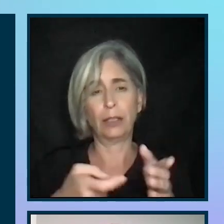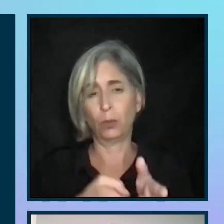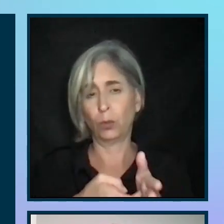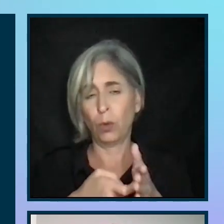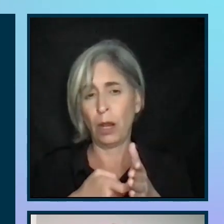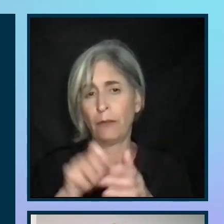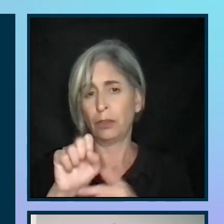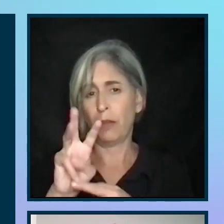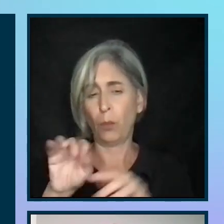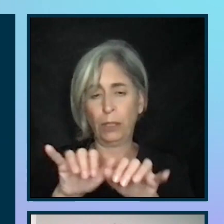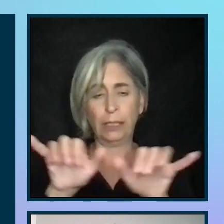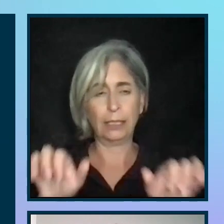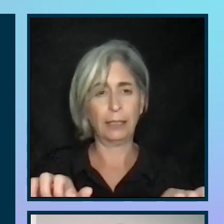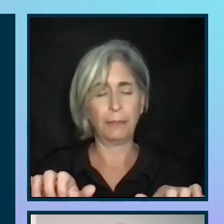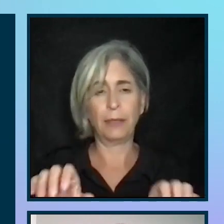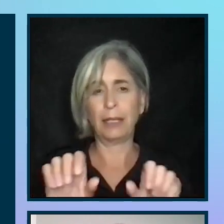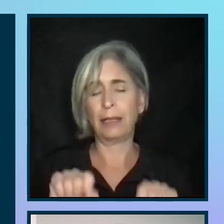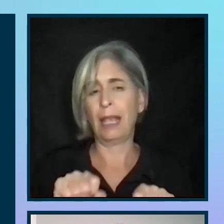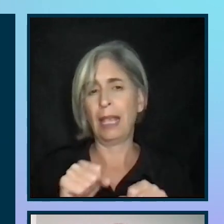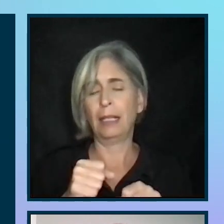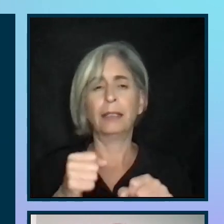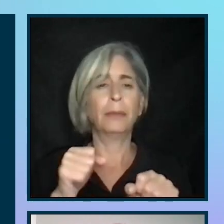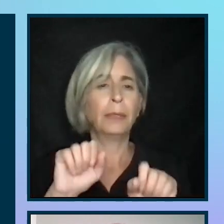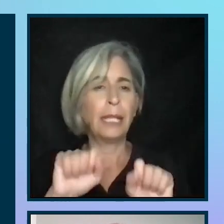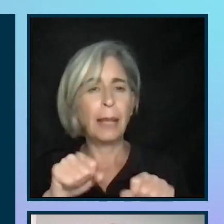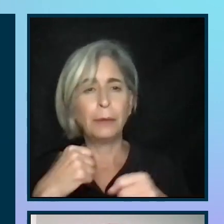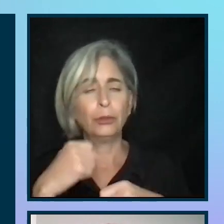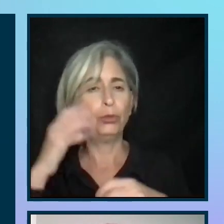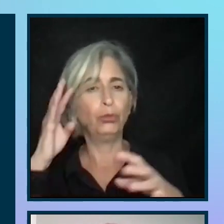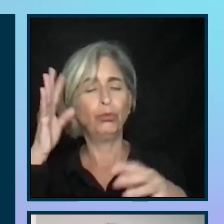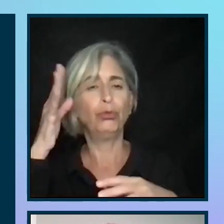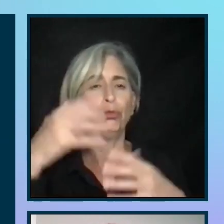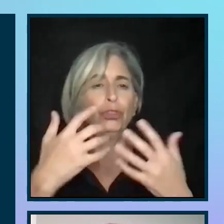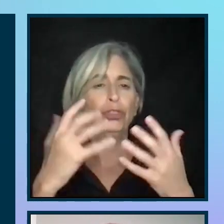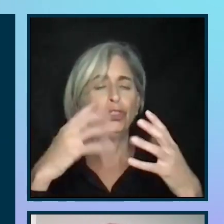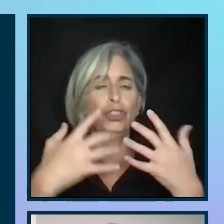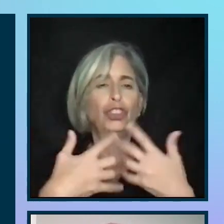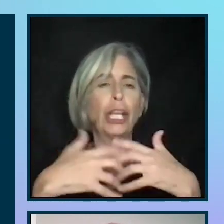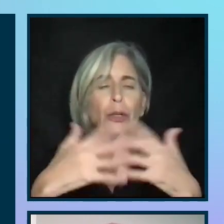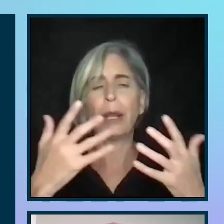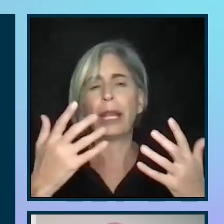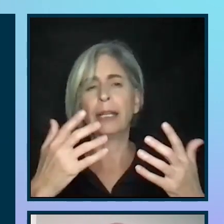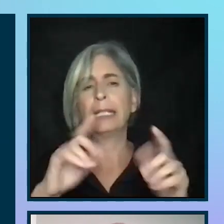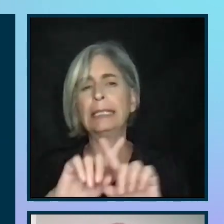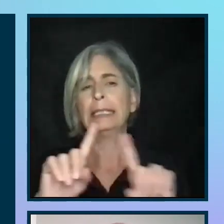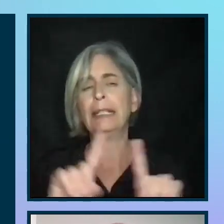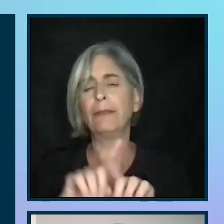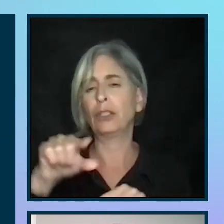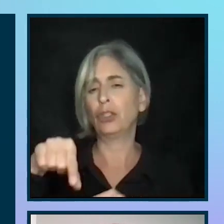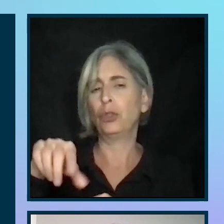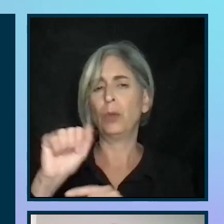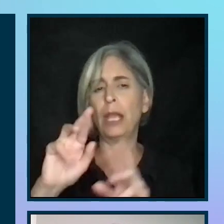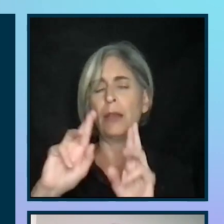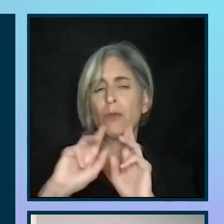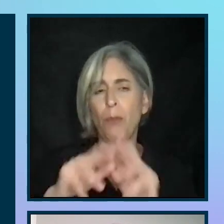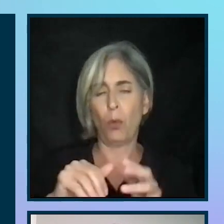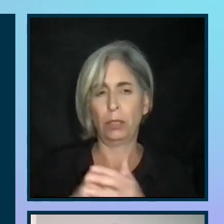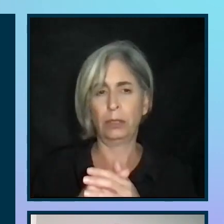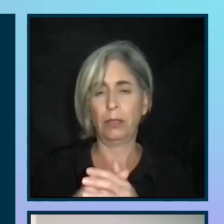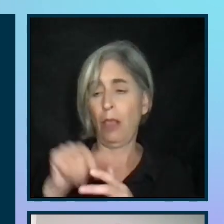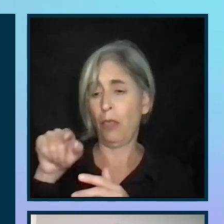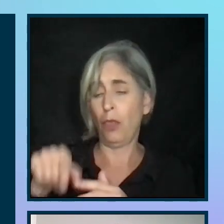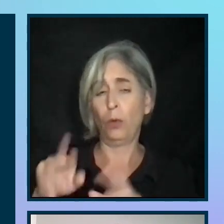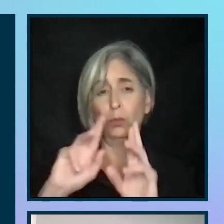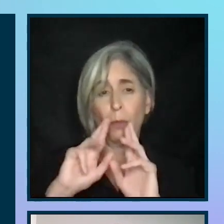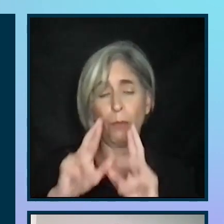software system, and then the ability to be able to generate a series of different QA reports. Those QA